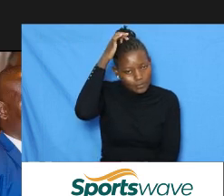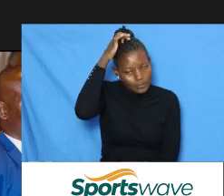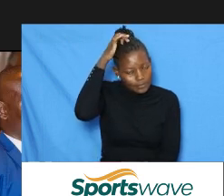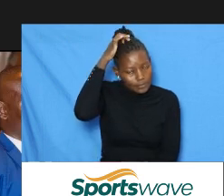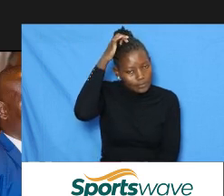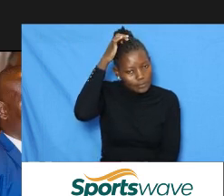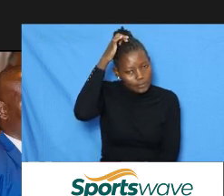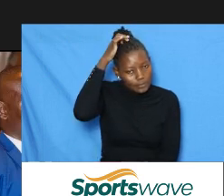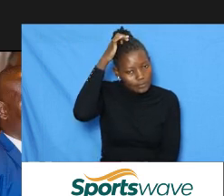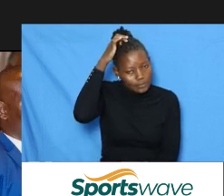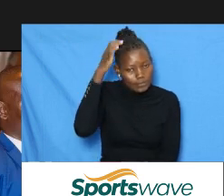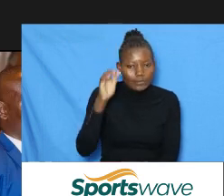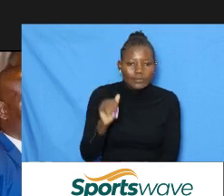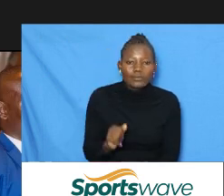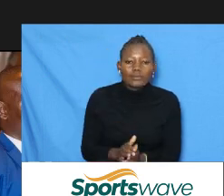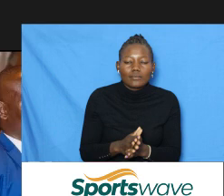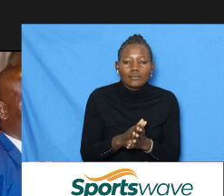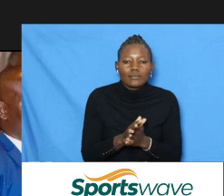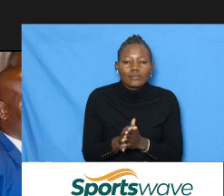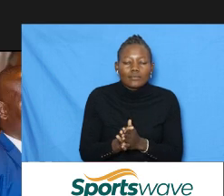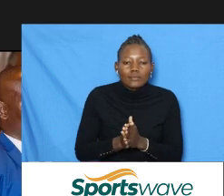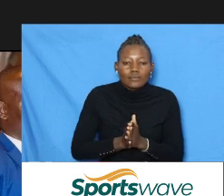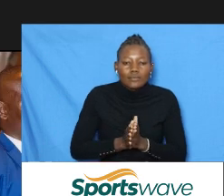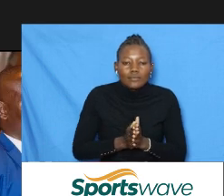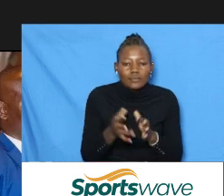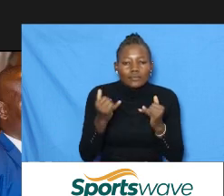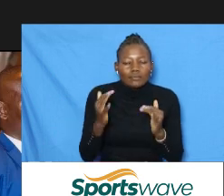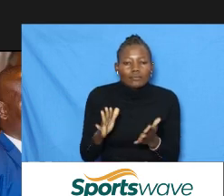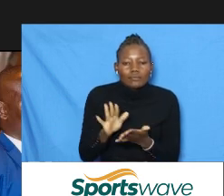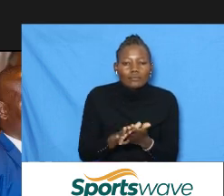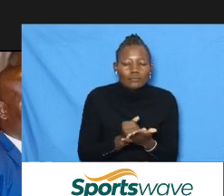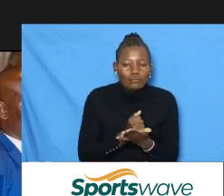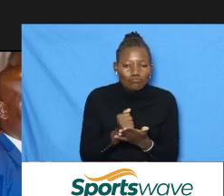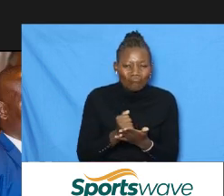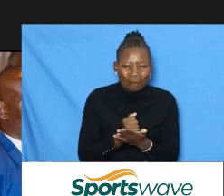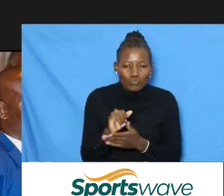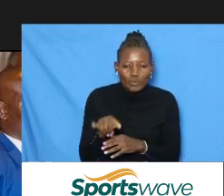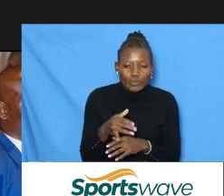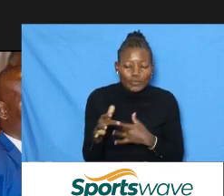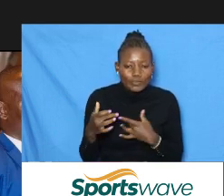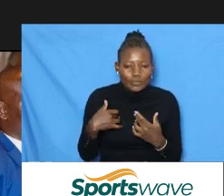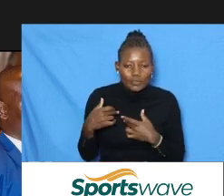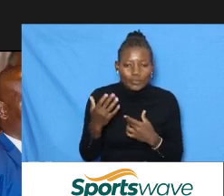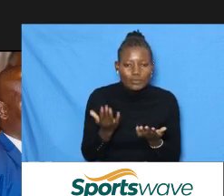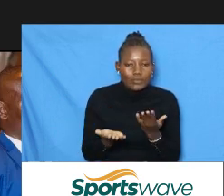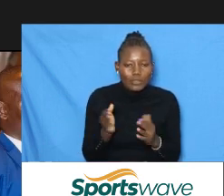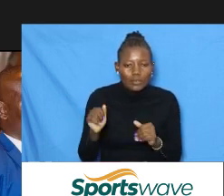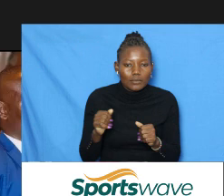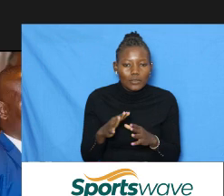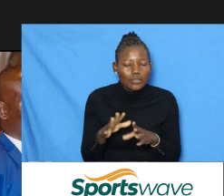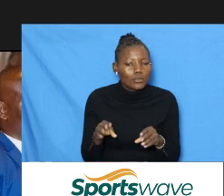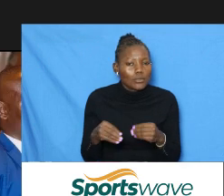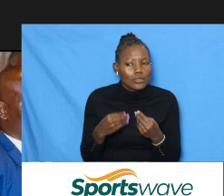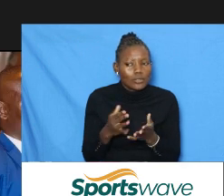The AB, the athlete biological passport. It's just a concern as well. Maybe I can pass it over to you as